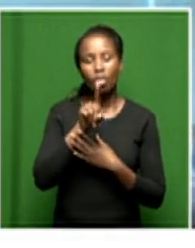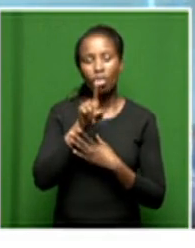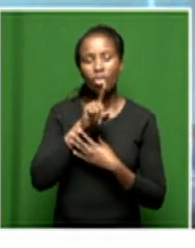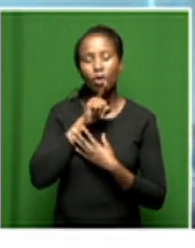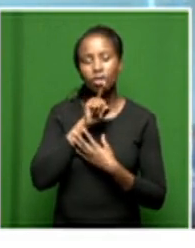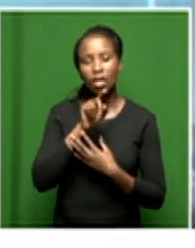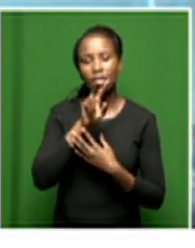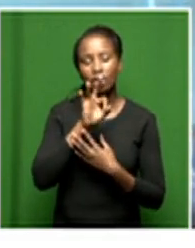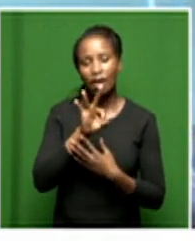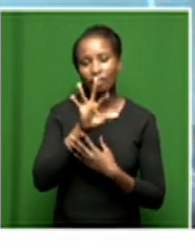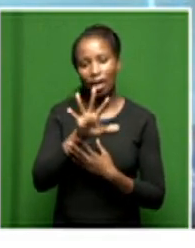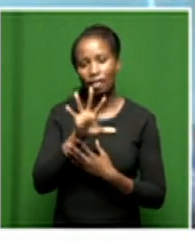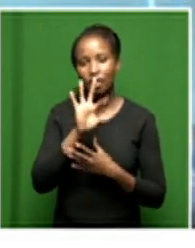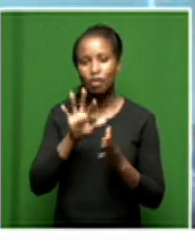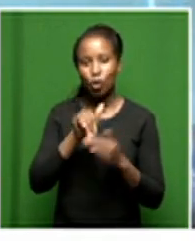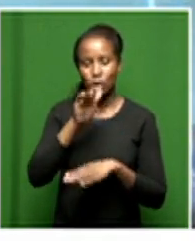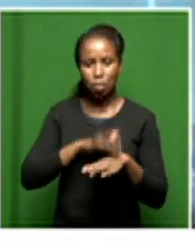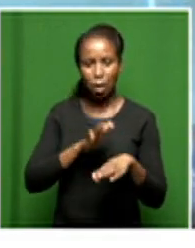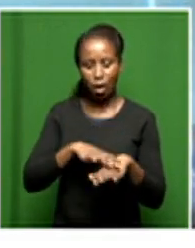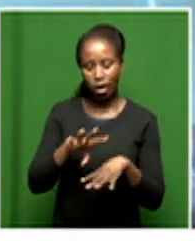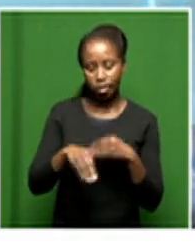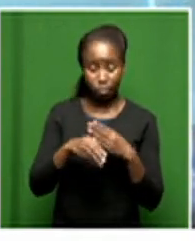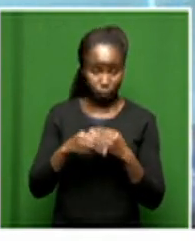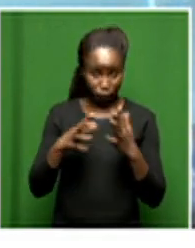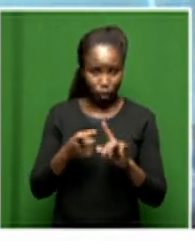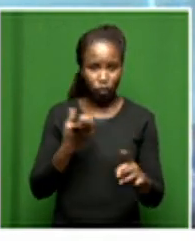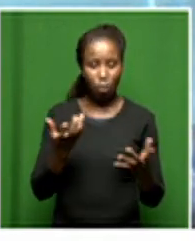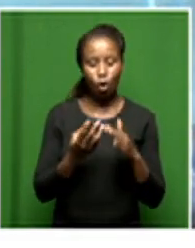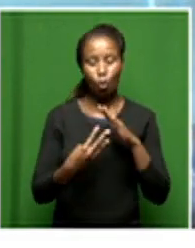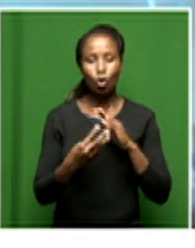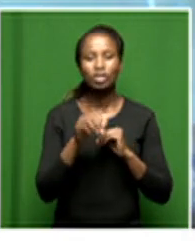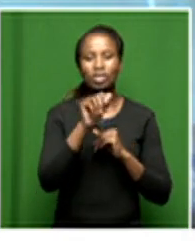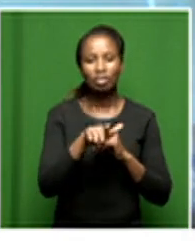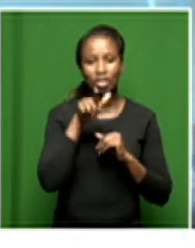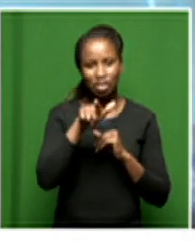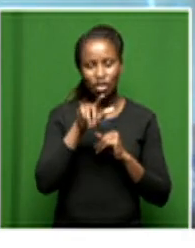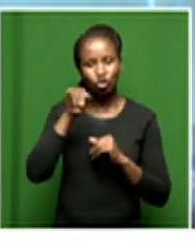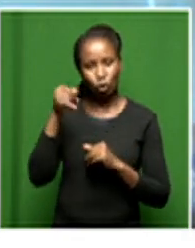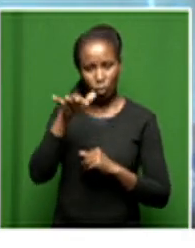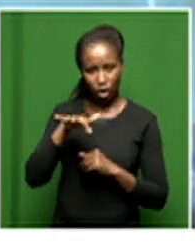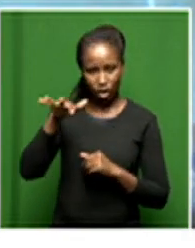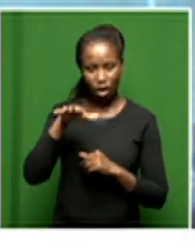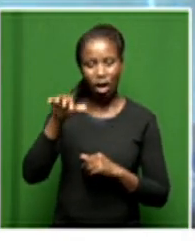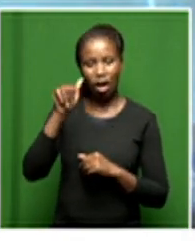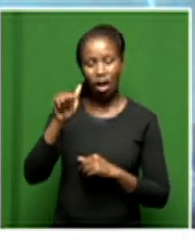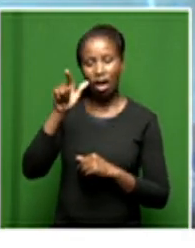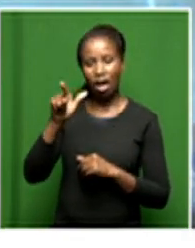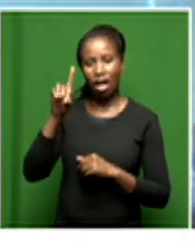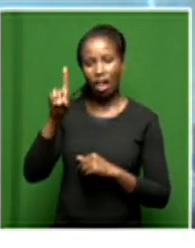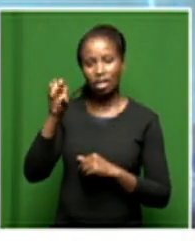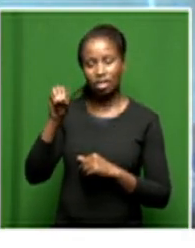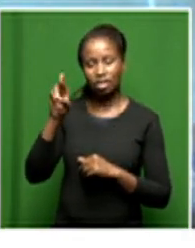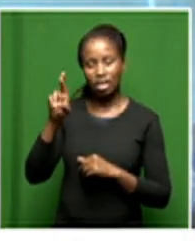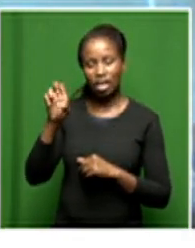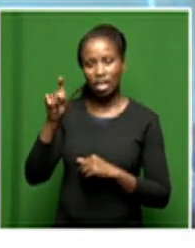9,535 more votes than the Patriotic Alliance in Ward 17 in Johannesburg and Eldorado Park. And for